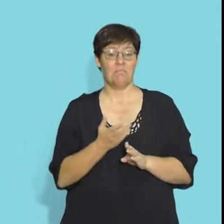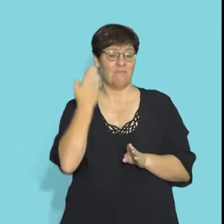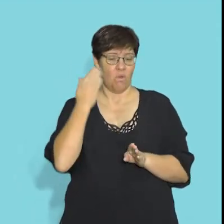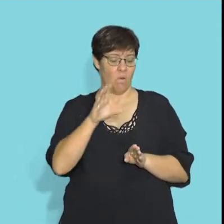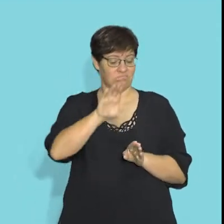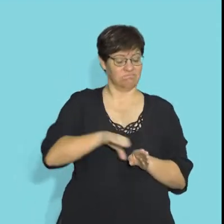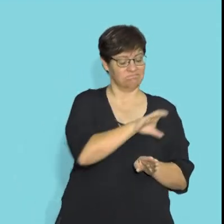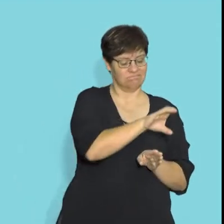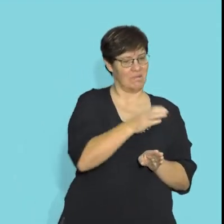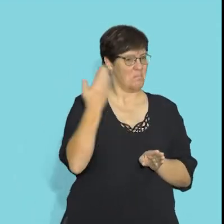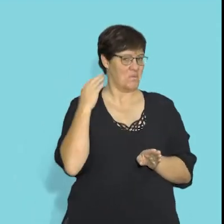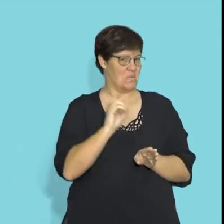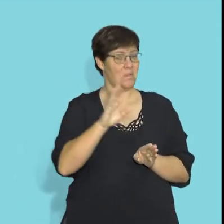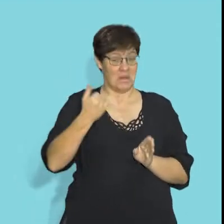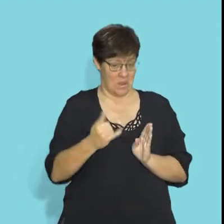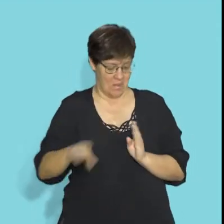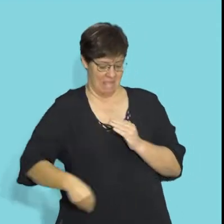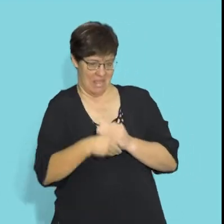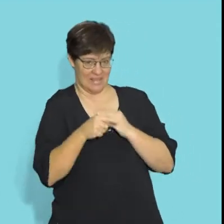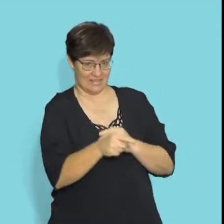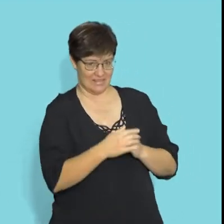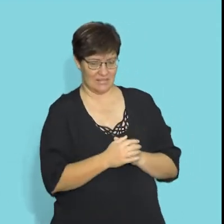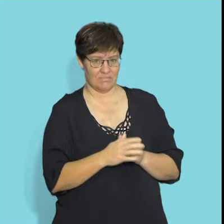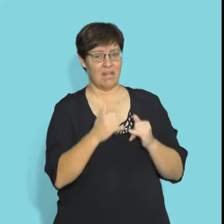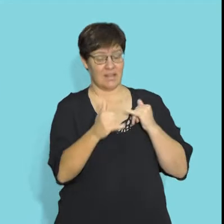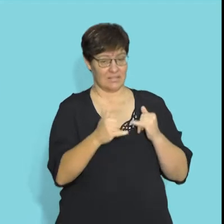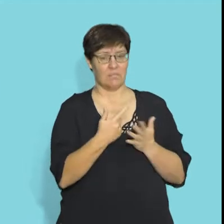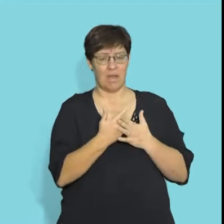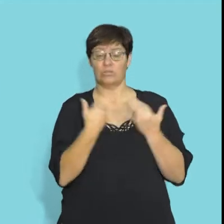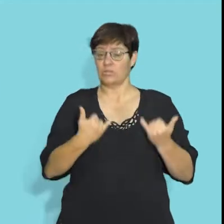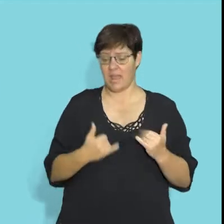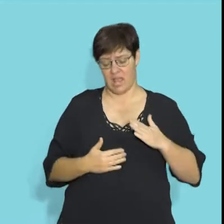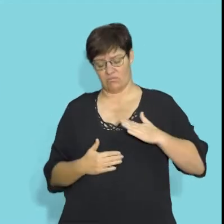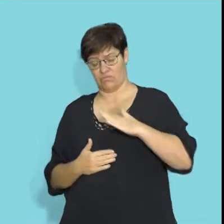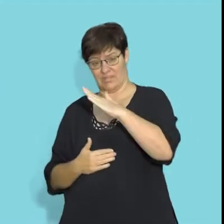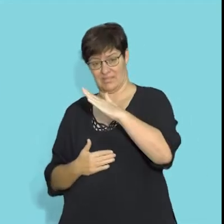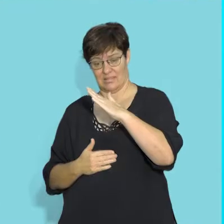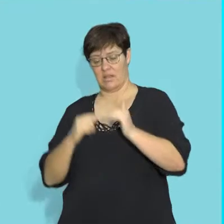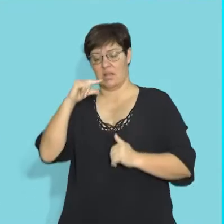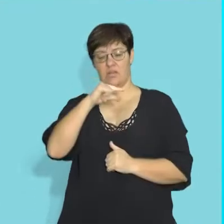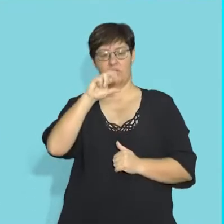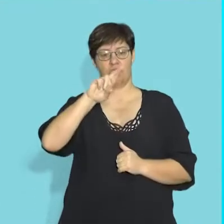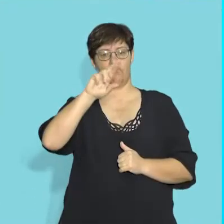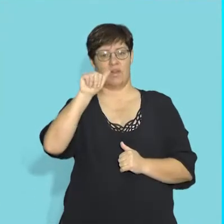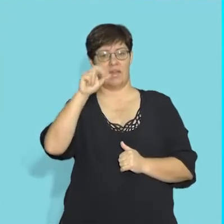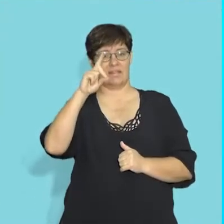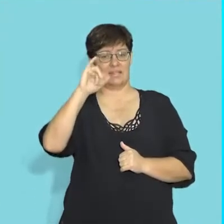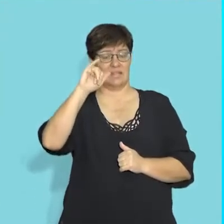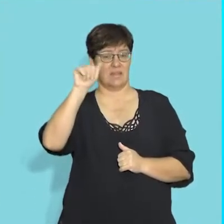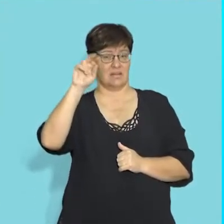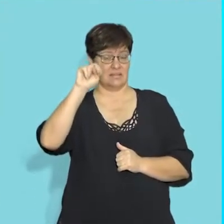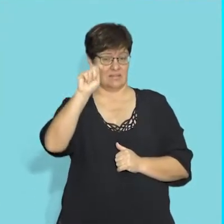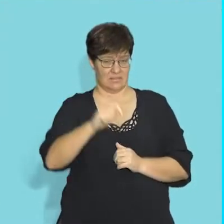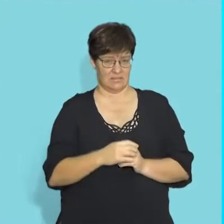map, but we're going to be starting with the gradient. Now, we've spoken about the gradient when we've done functions, we've drawn